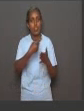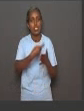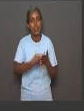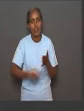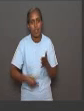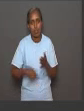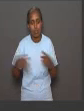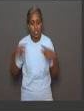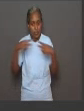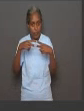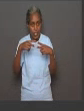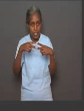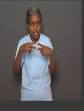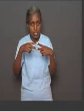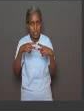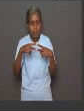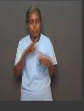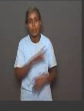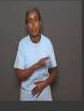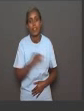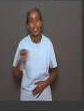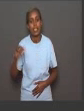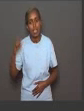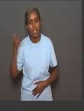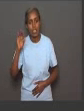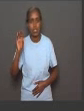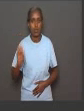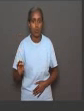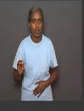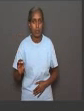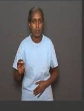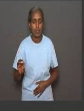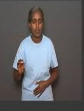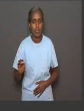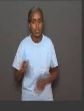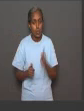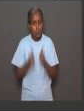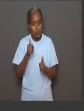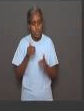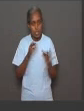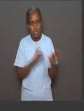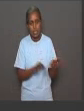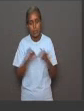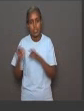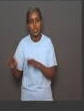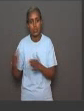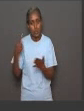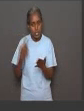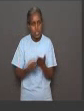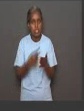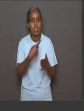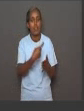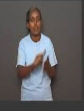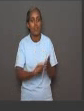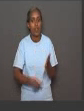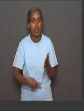values of the vertices and another column which substitutes these